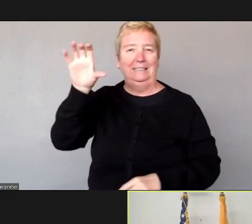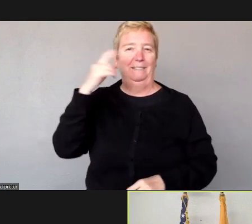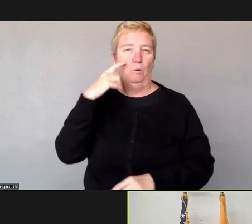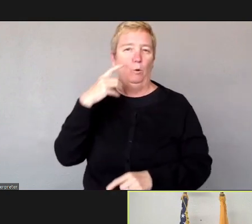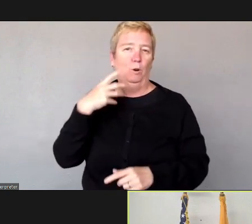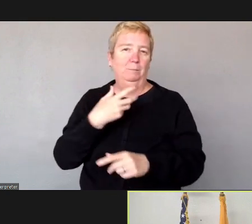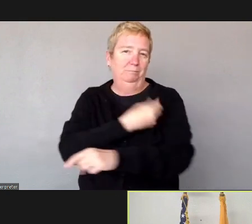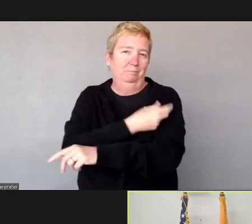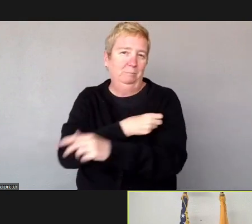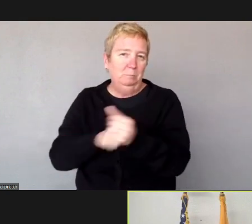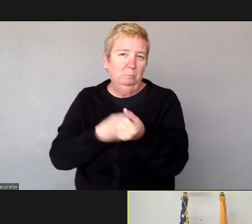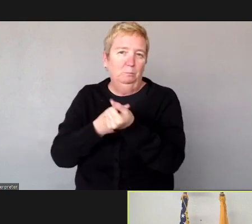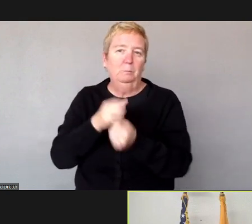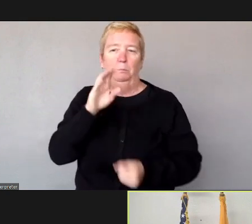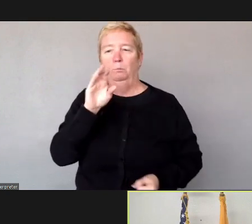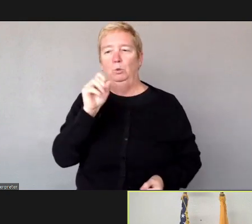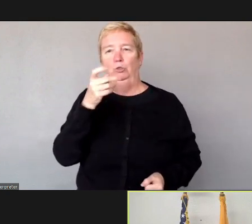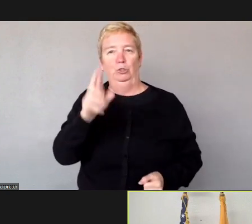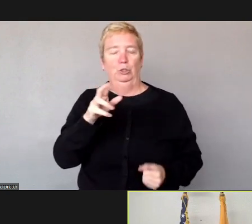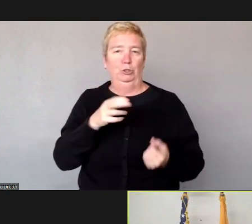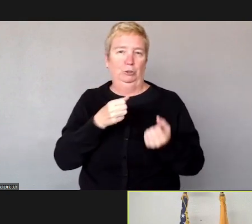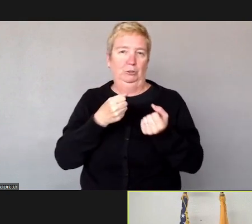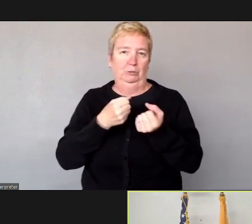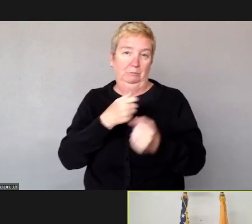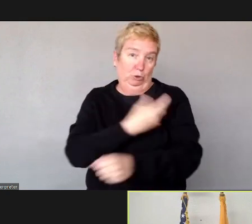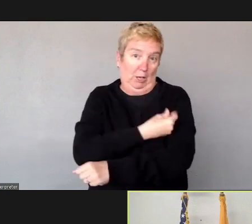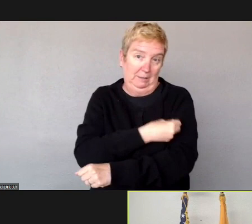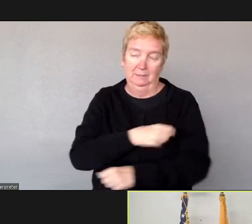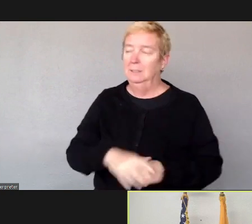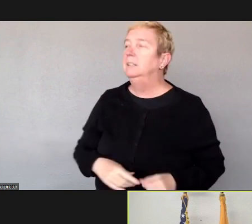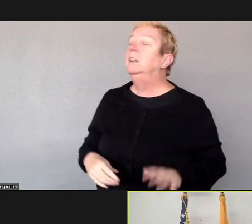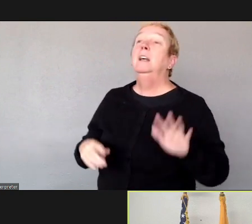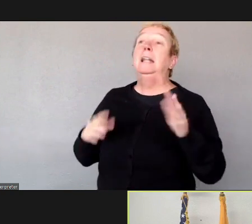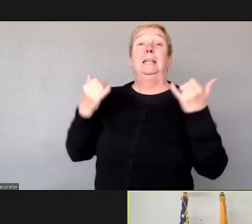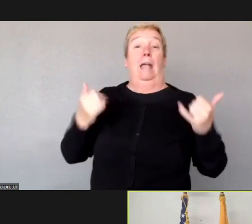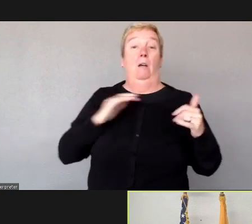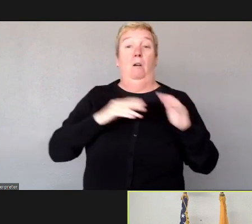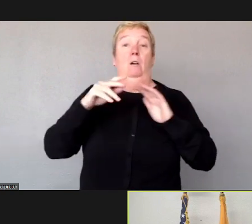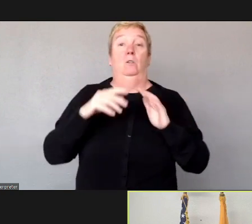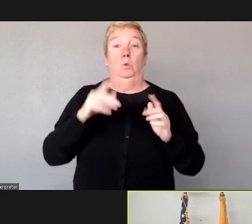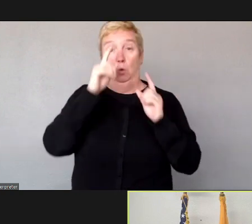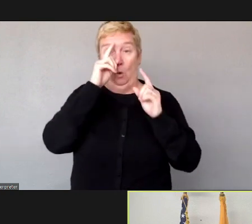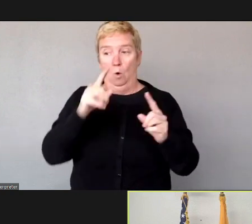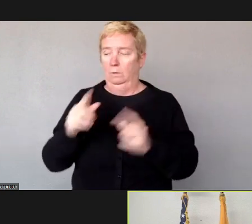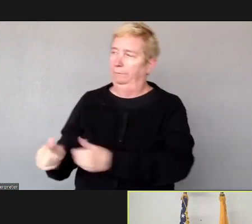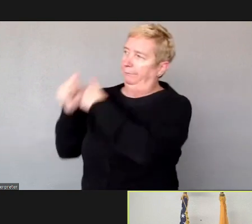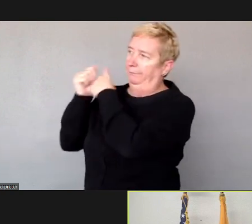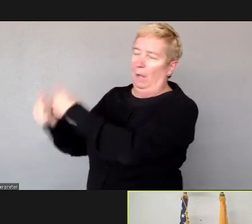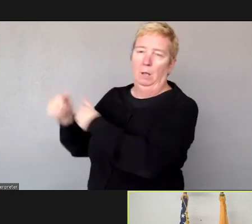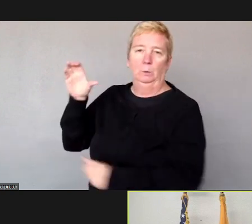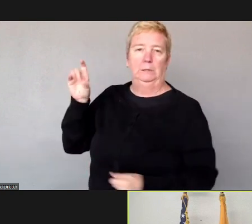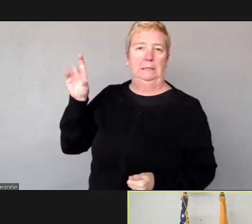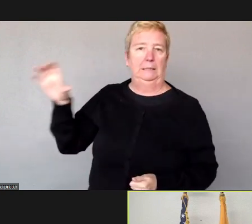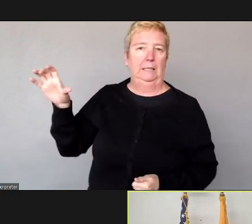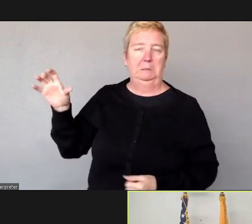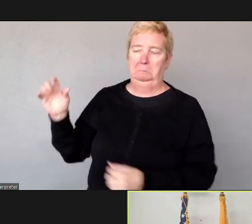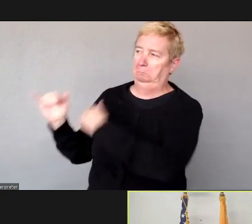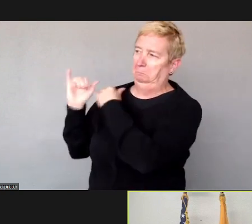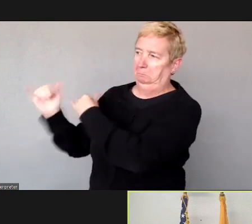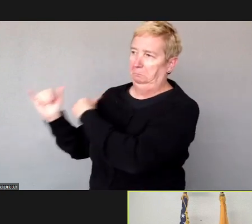through. But we look at every CDC guideline. Our goal is to conform to it. If there's something in there that wouldn't